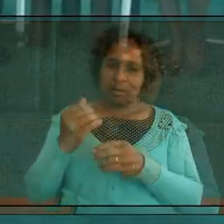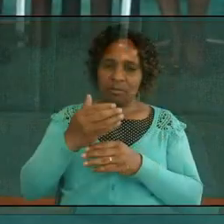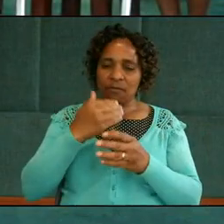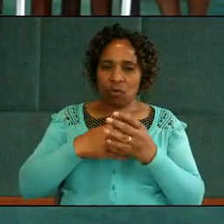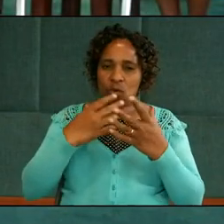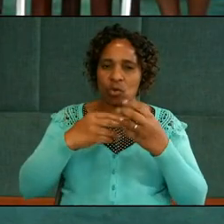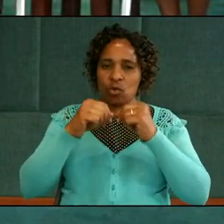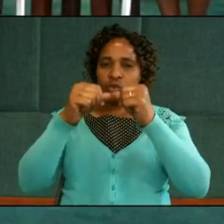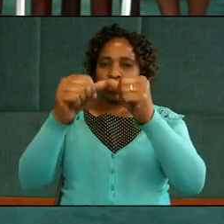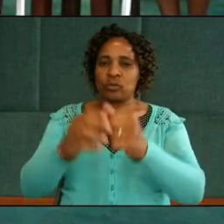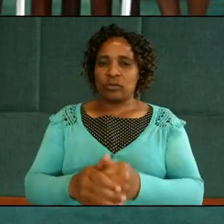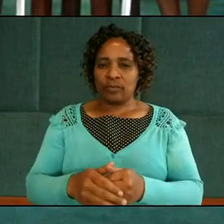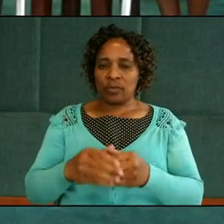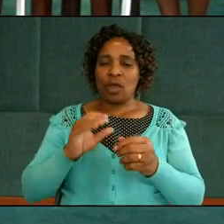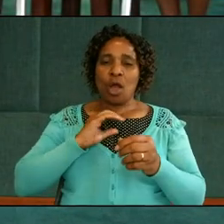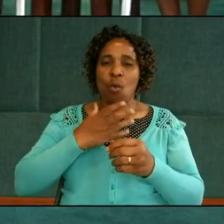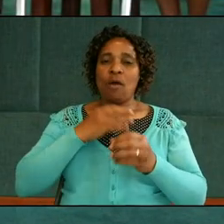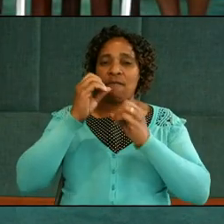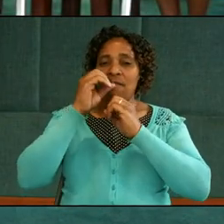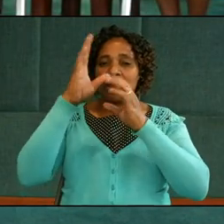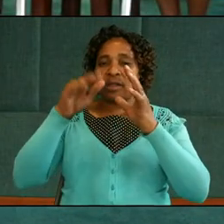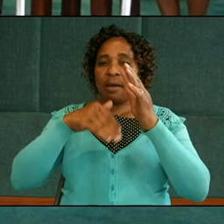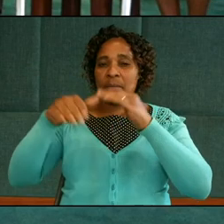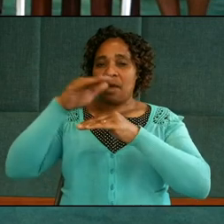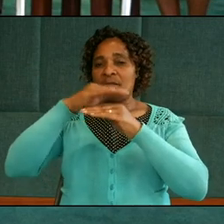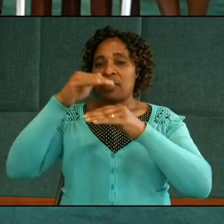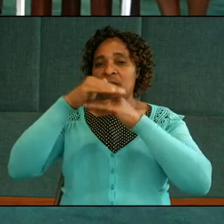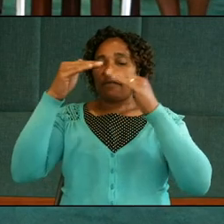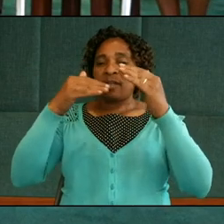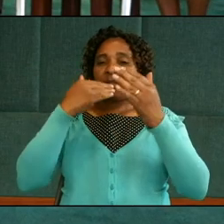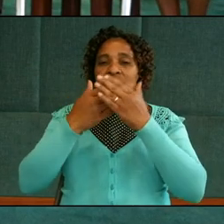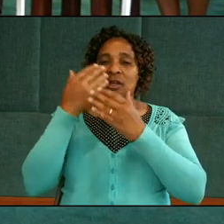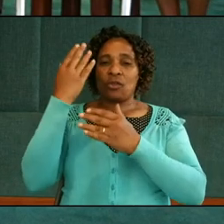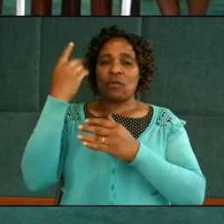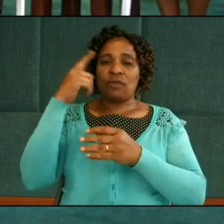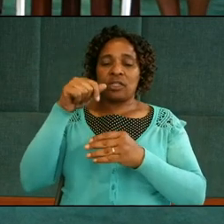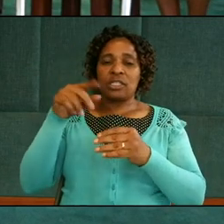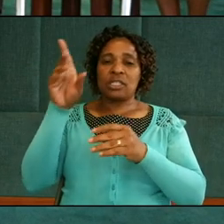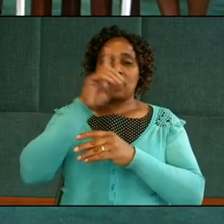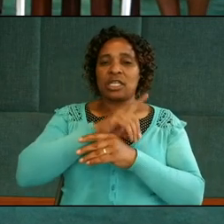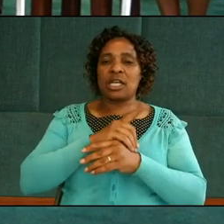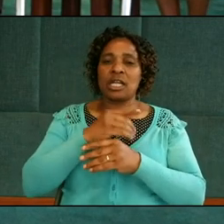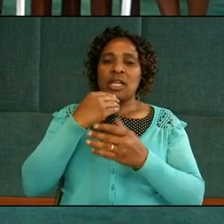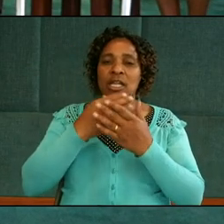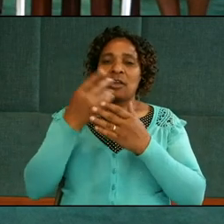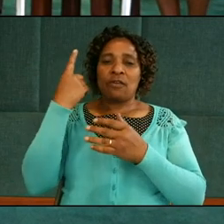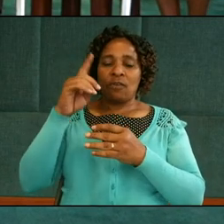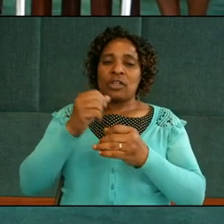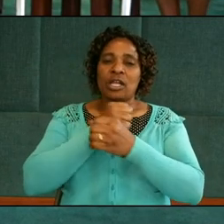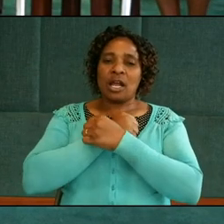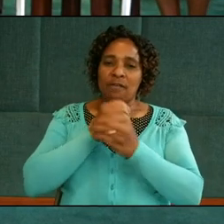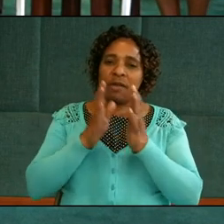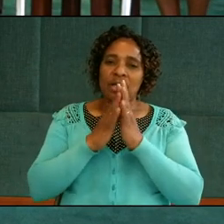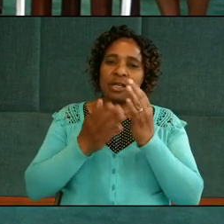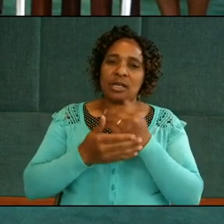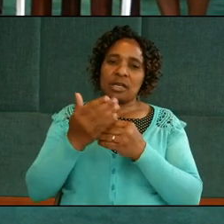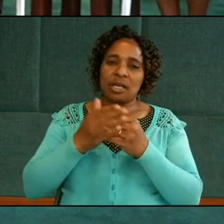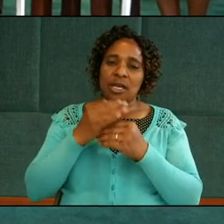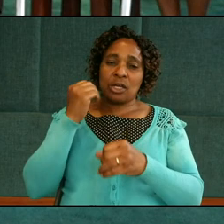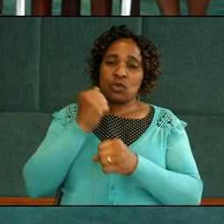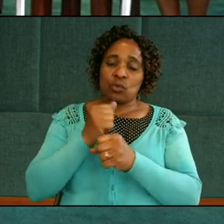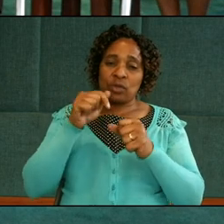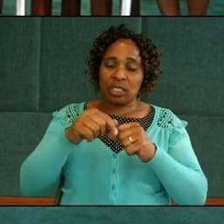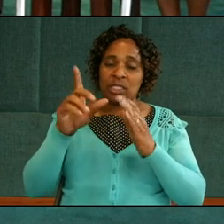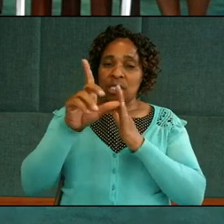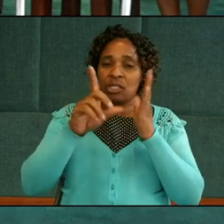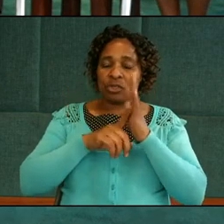Let's pray. Our Father, who dwells above in heaven, we thank you this day. We thank you for your love and your care as we do this lesson.